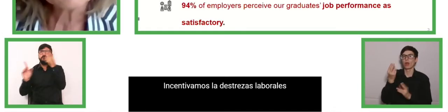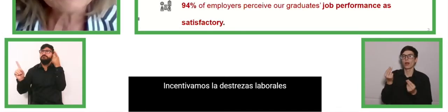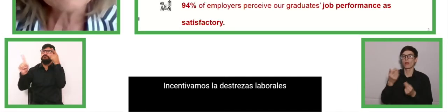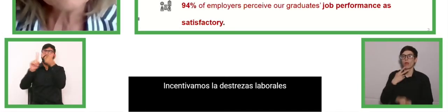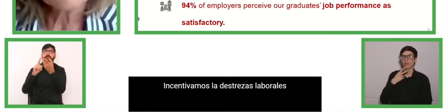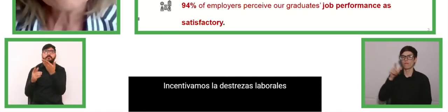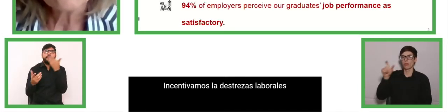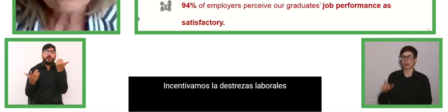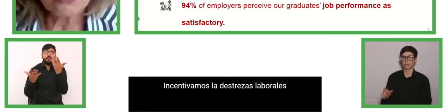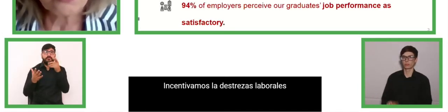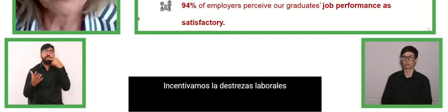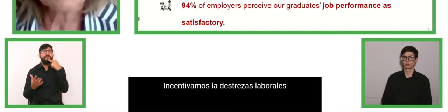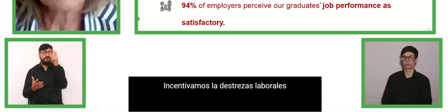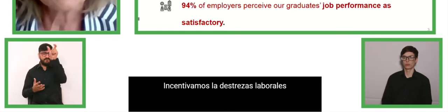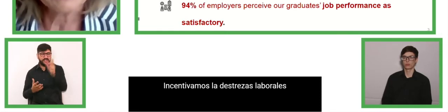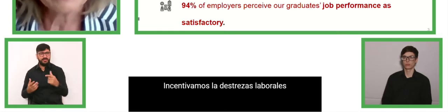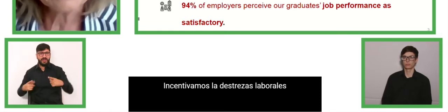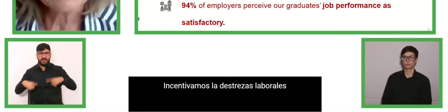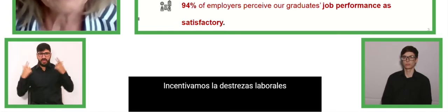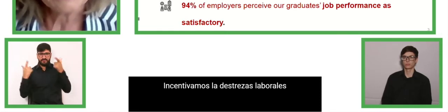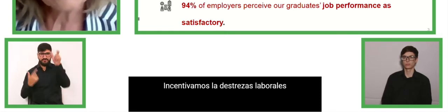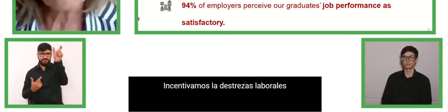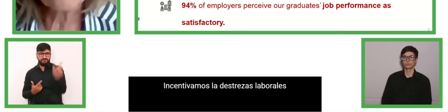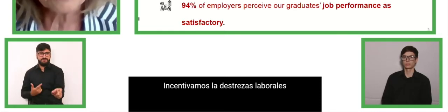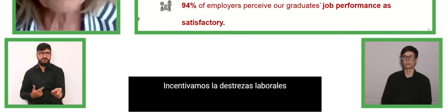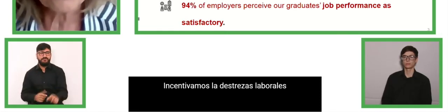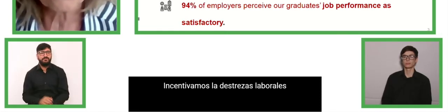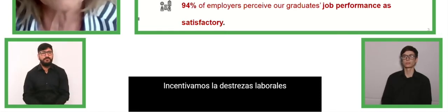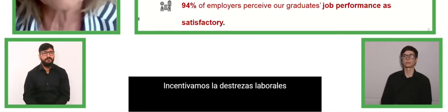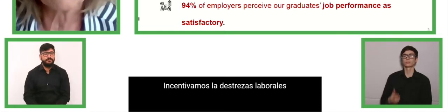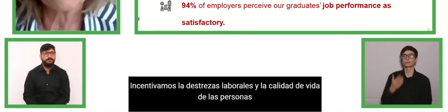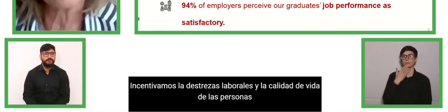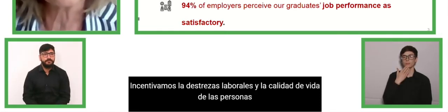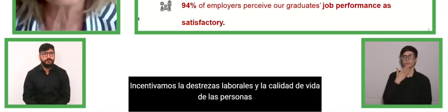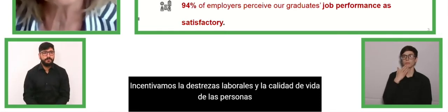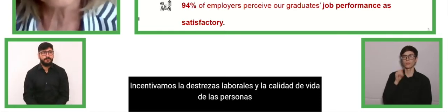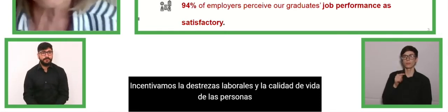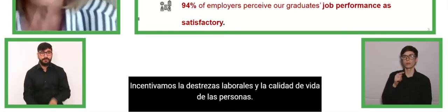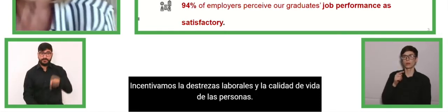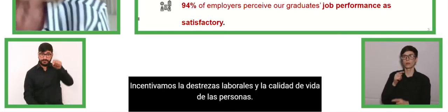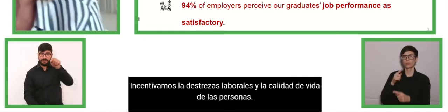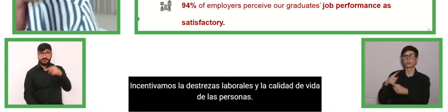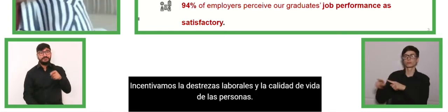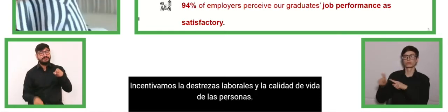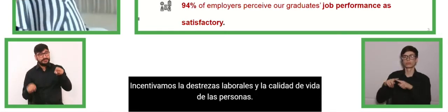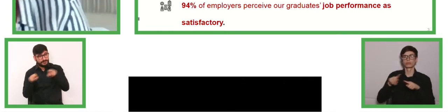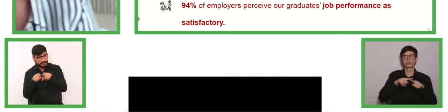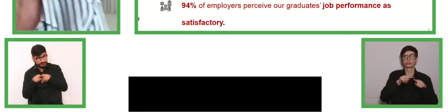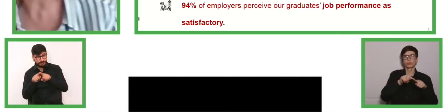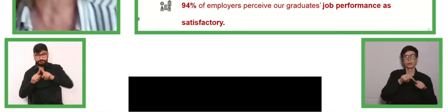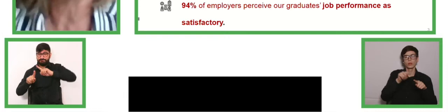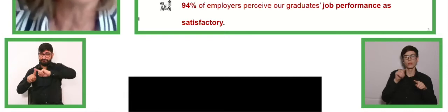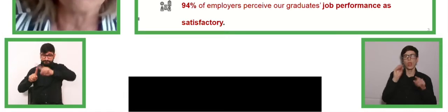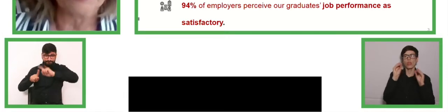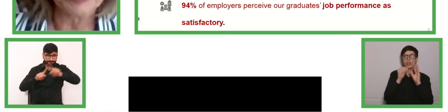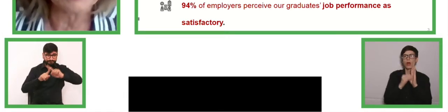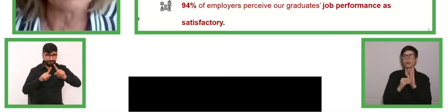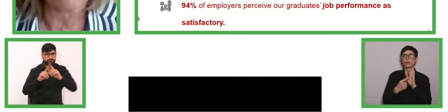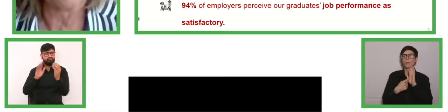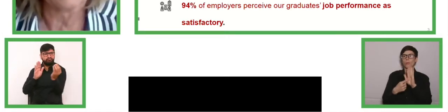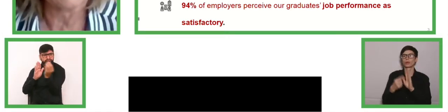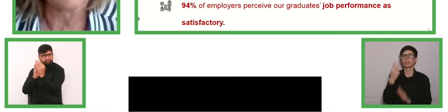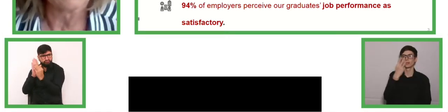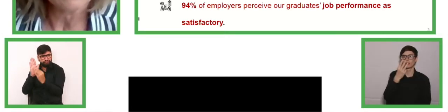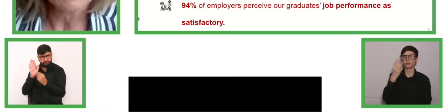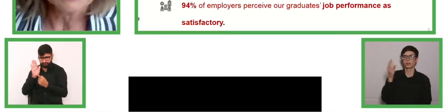Several studies show us that 83% of our students feel really included in the